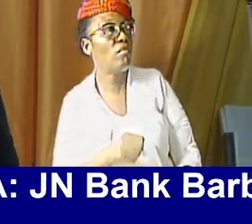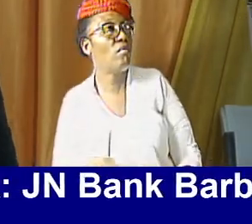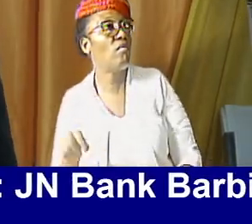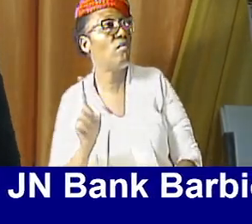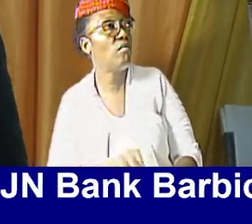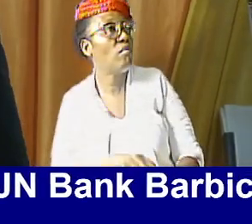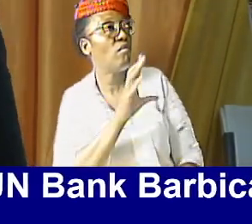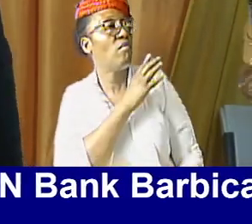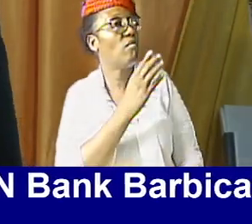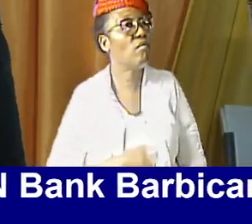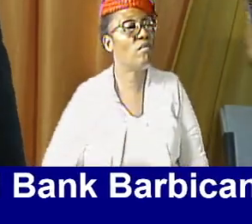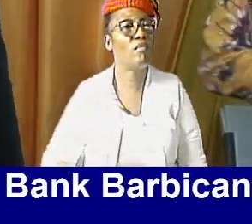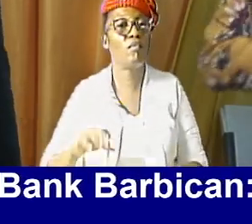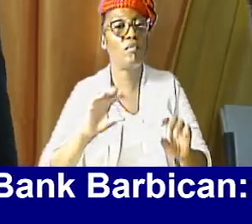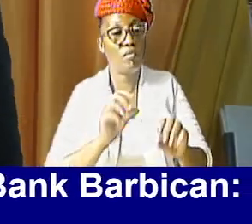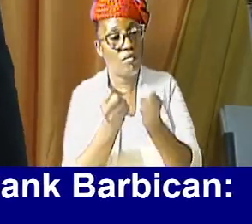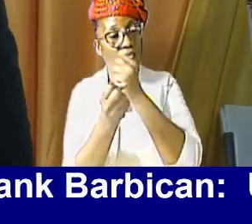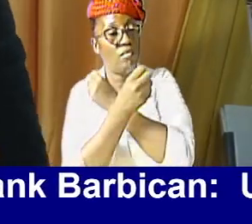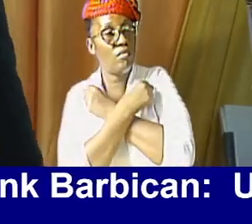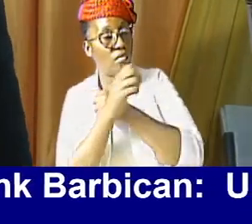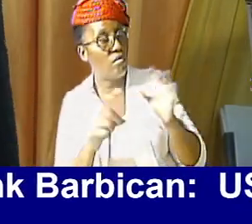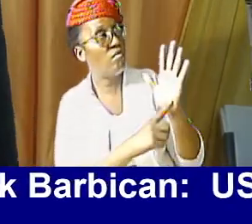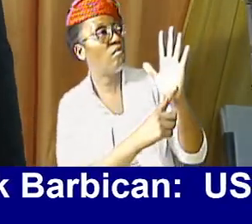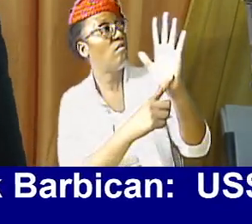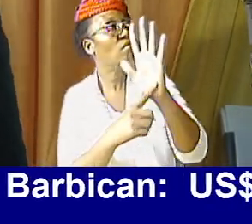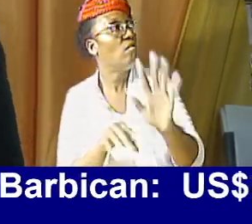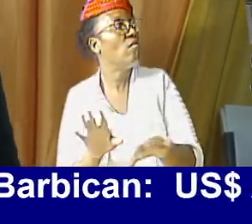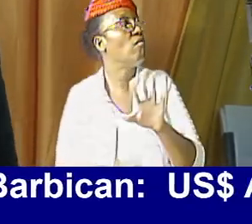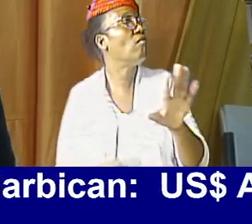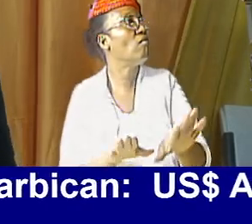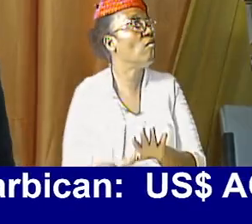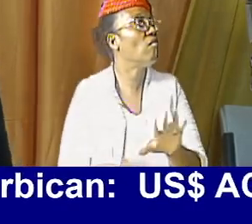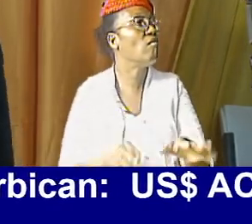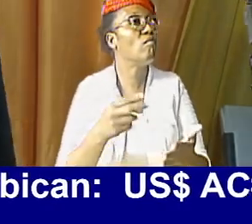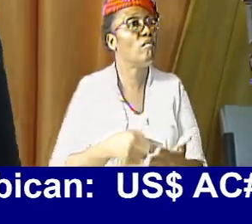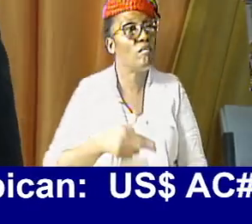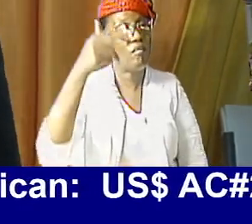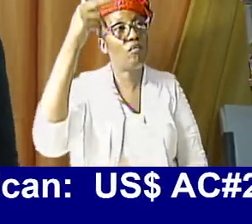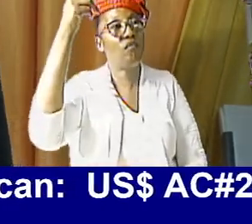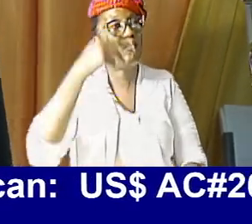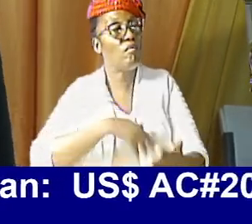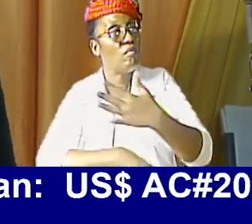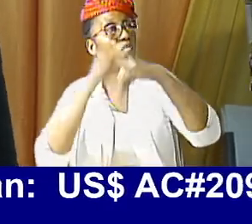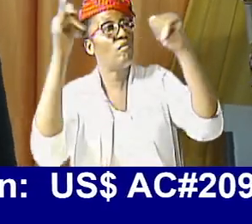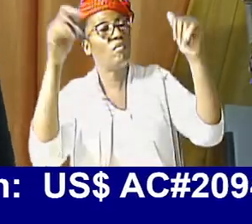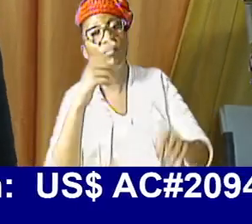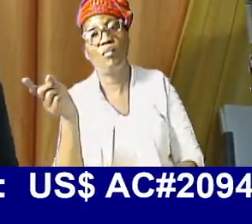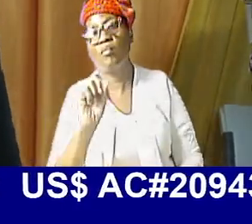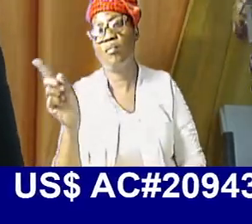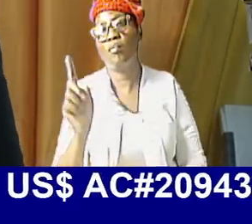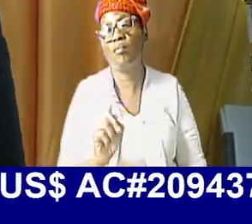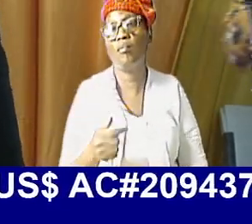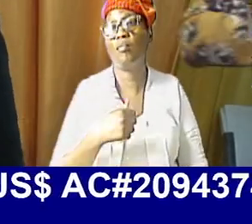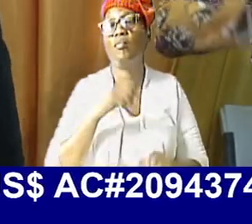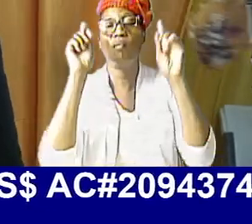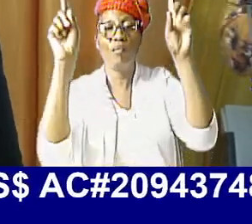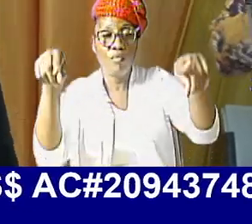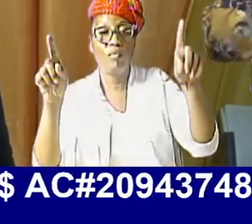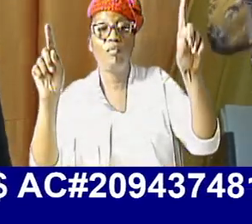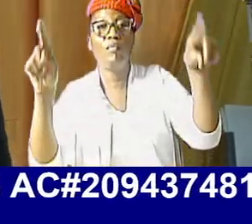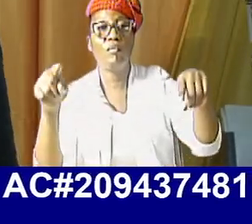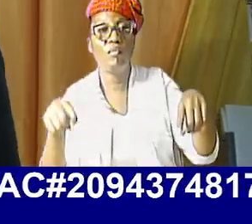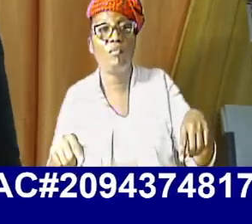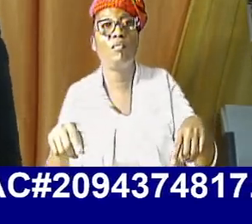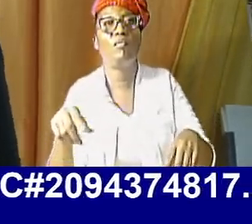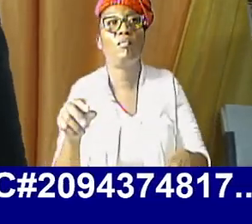the Christian love to show. I am walking in the grand old highway. I am telling everywhere I go.